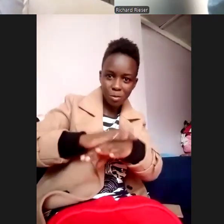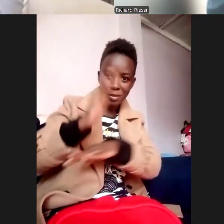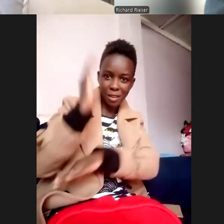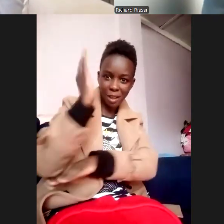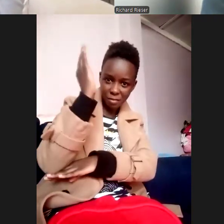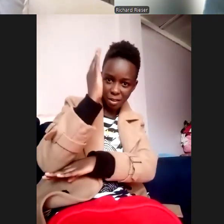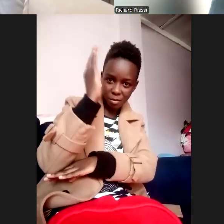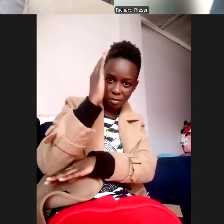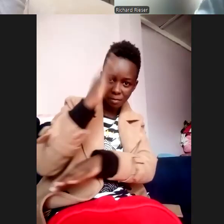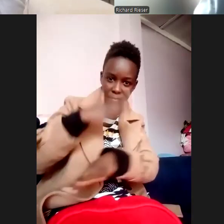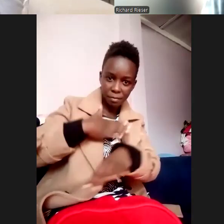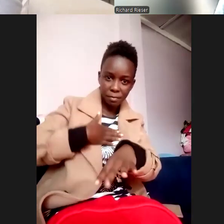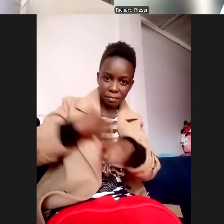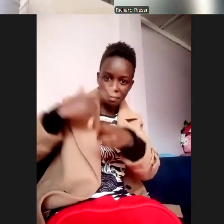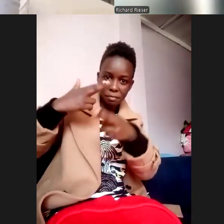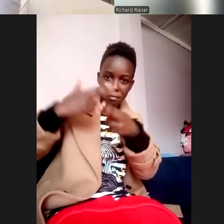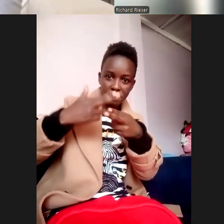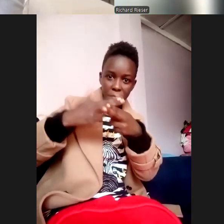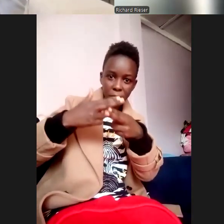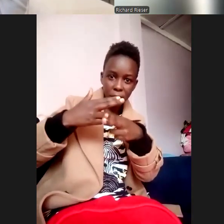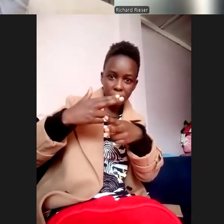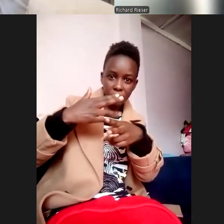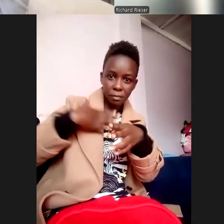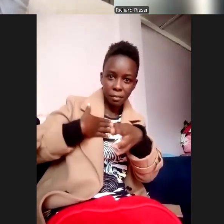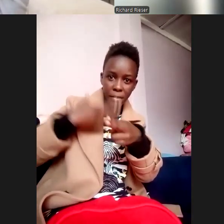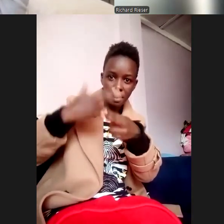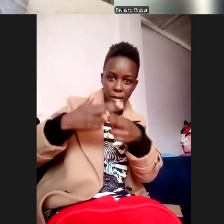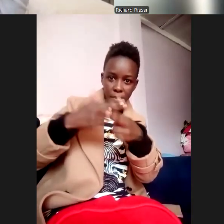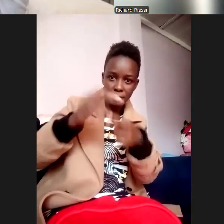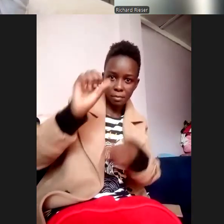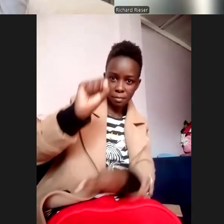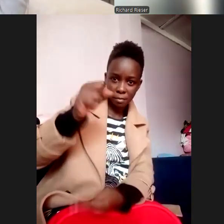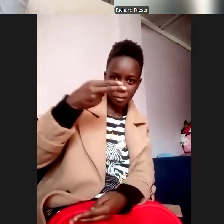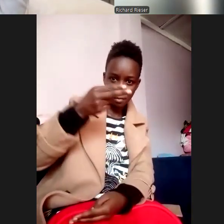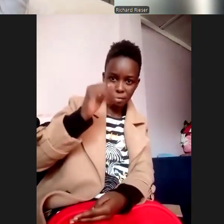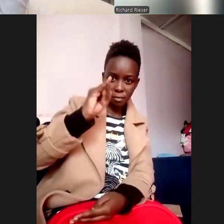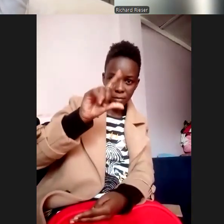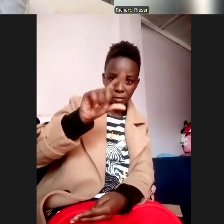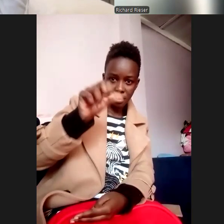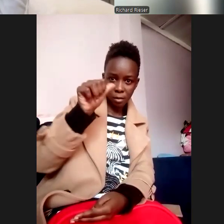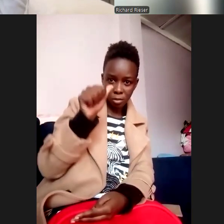So good afternoon, everyone, or good morning. My name is